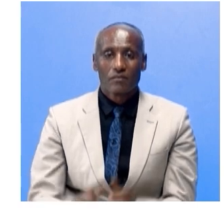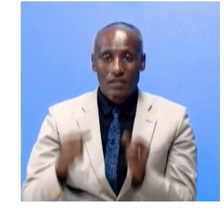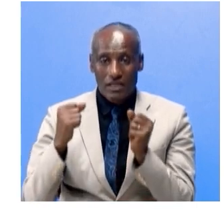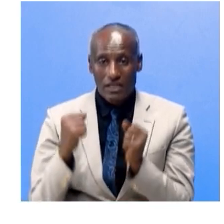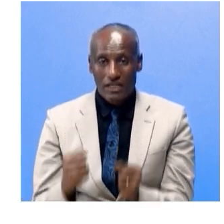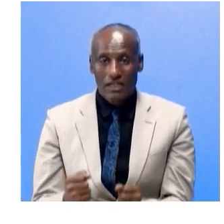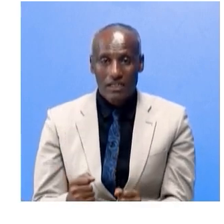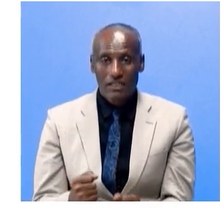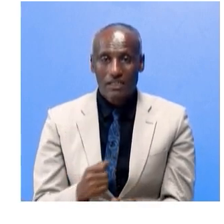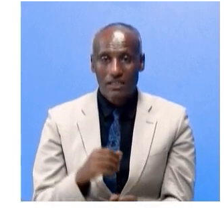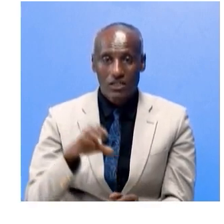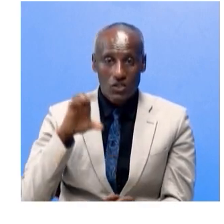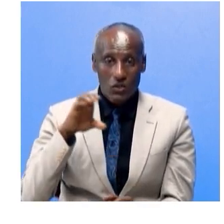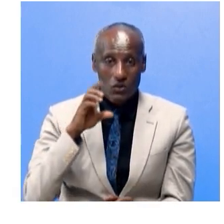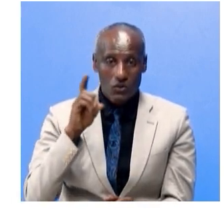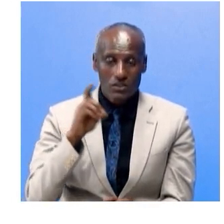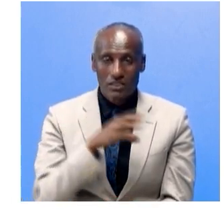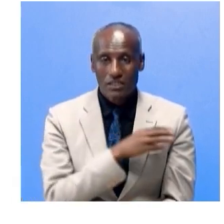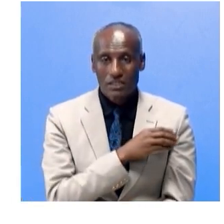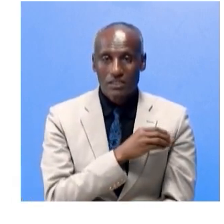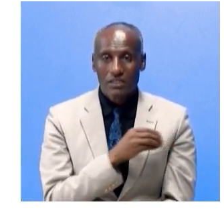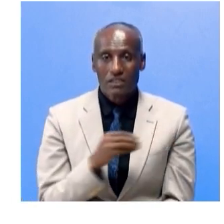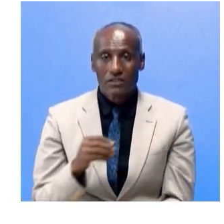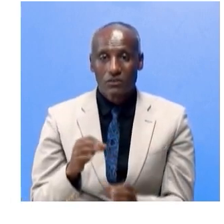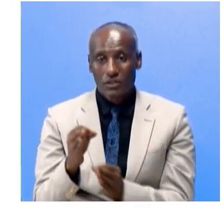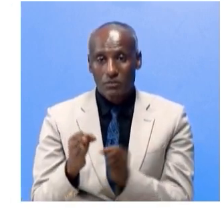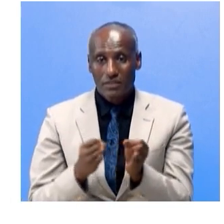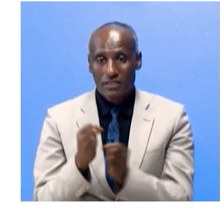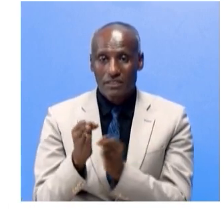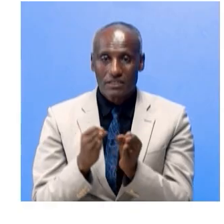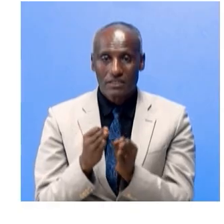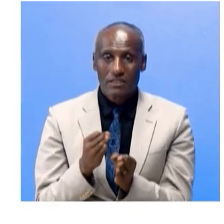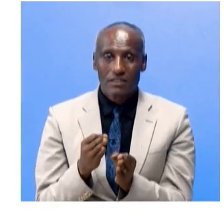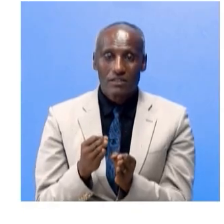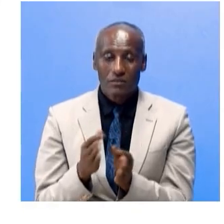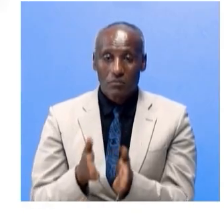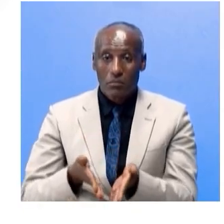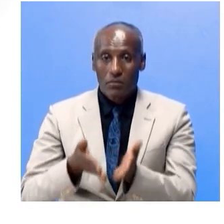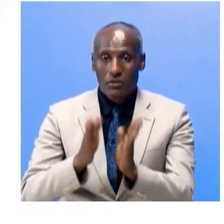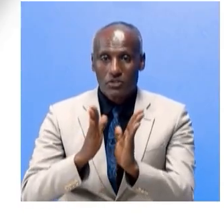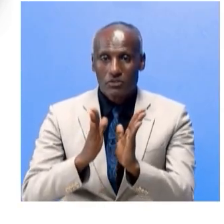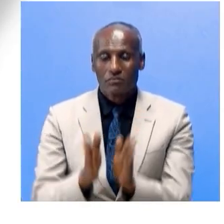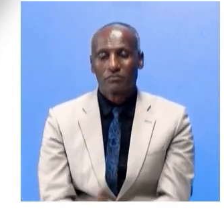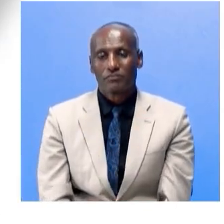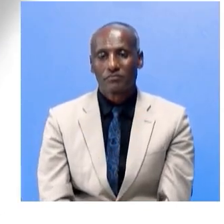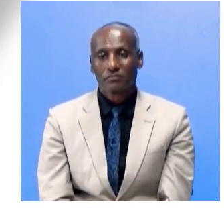and could to express what? To talk about permission.